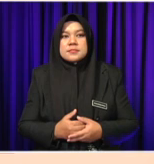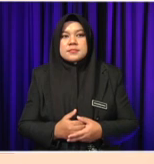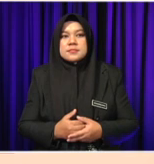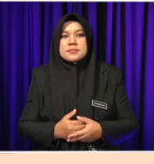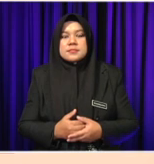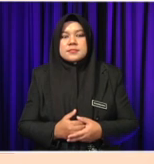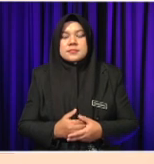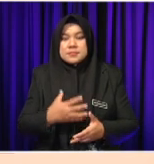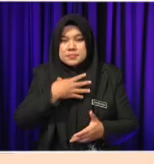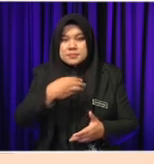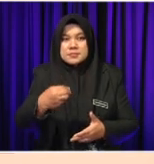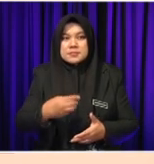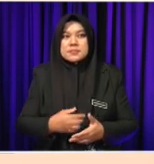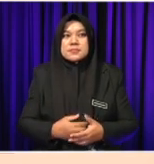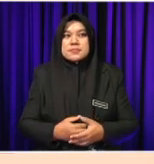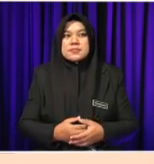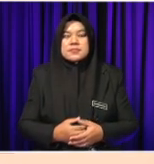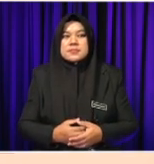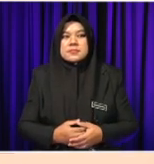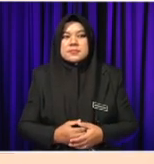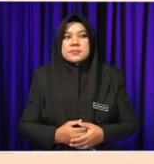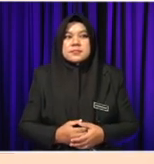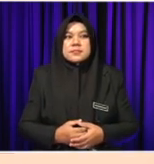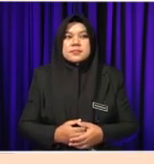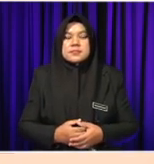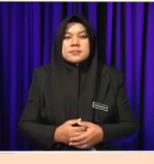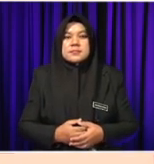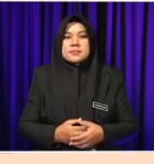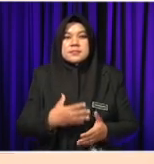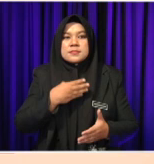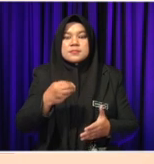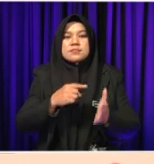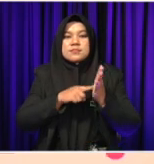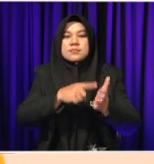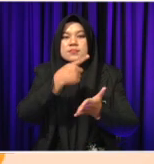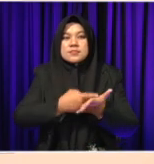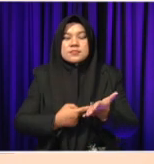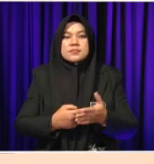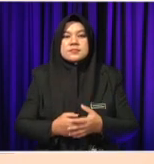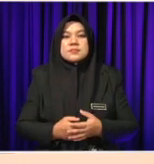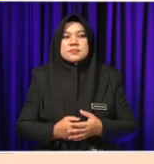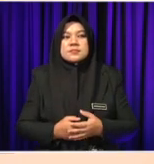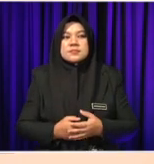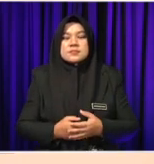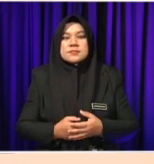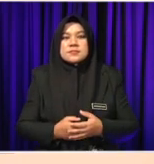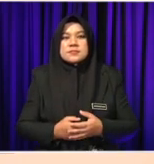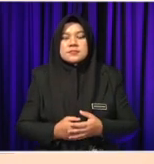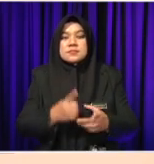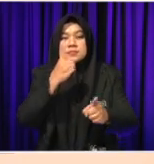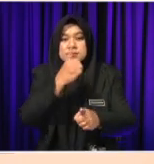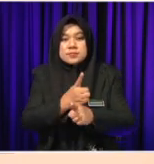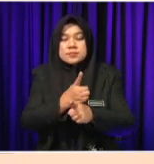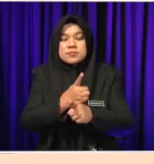try for white. White color. Now, what does white color represent? White color represents true story